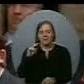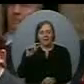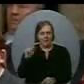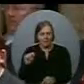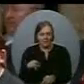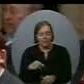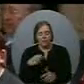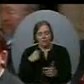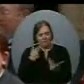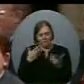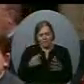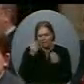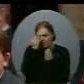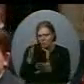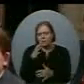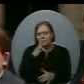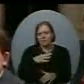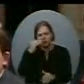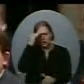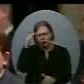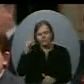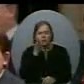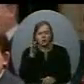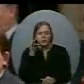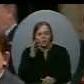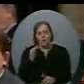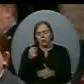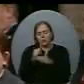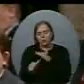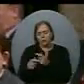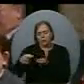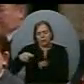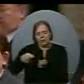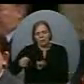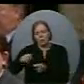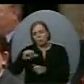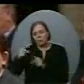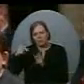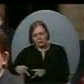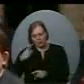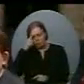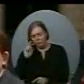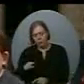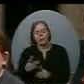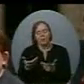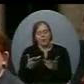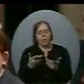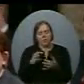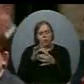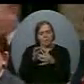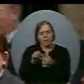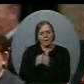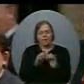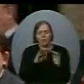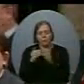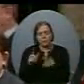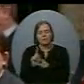ensure that community needs are addressed. We are working with the community and with the province of Ontario through